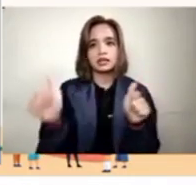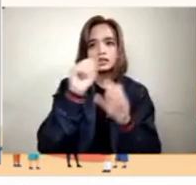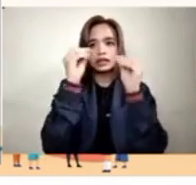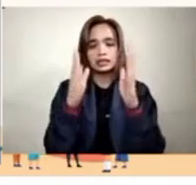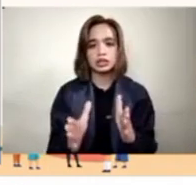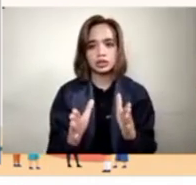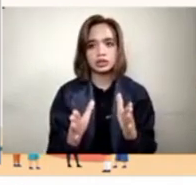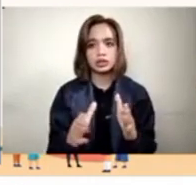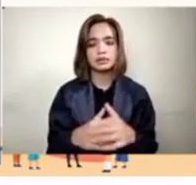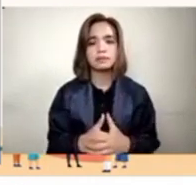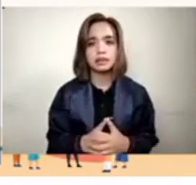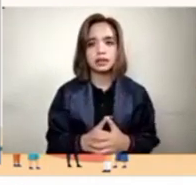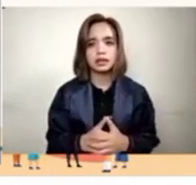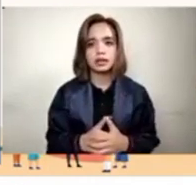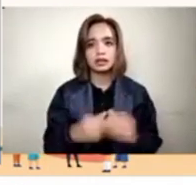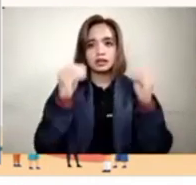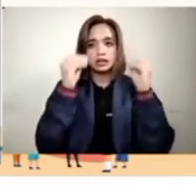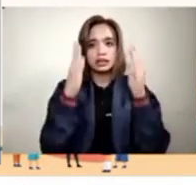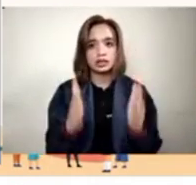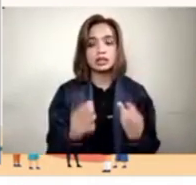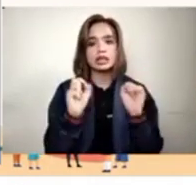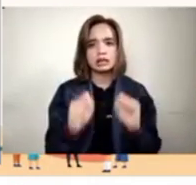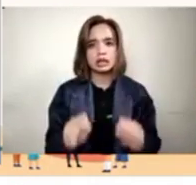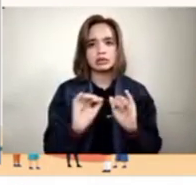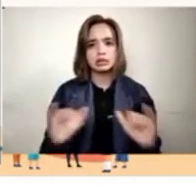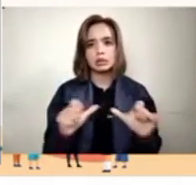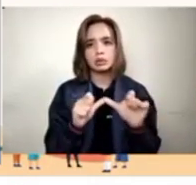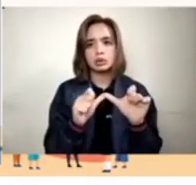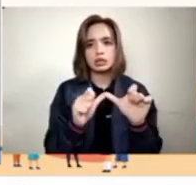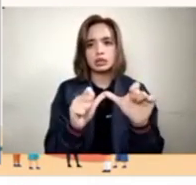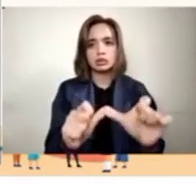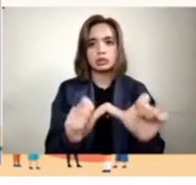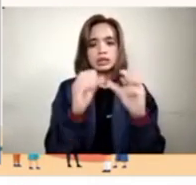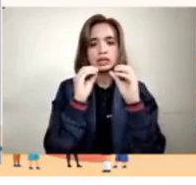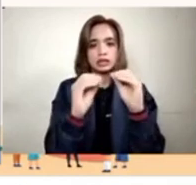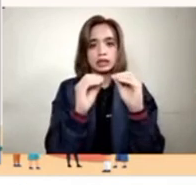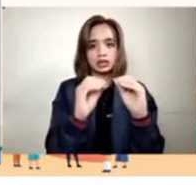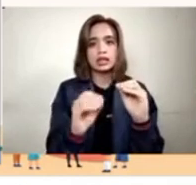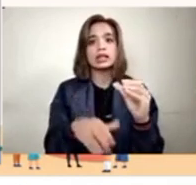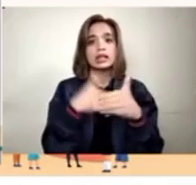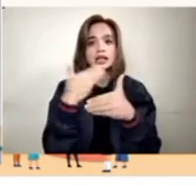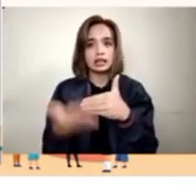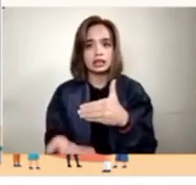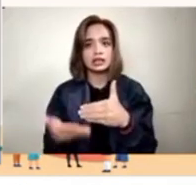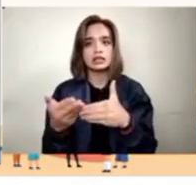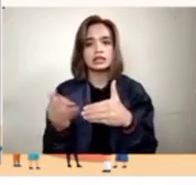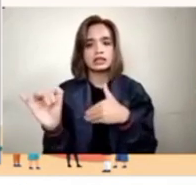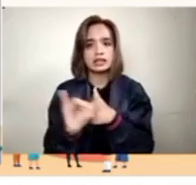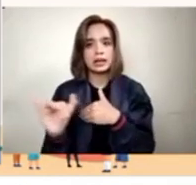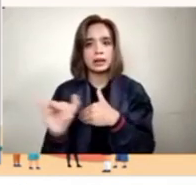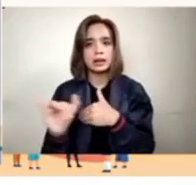teacher to teacher ratio, and the teachers can remain in the teaching career line while advancing